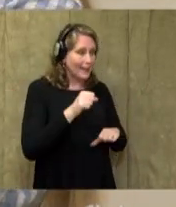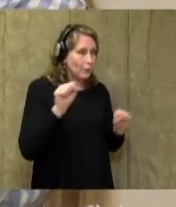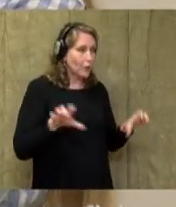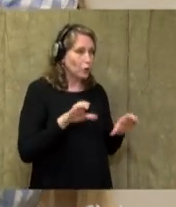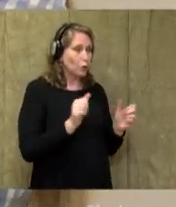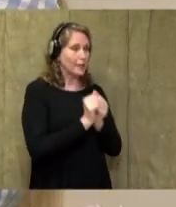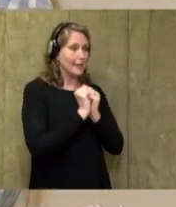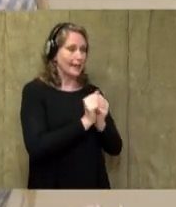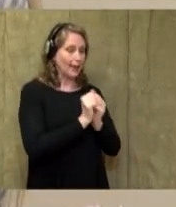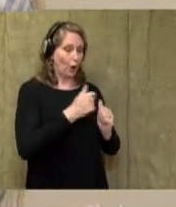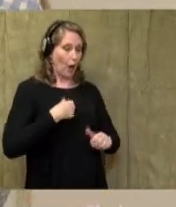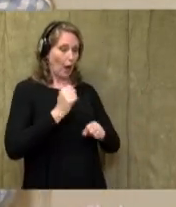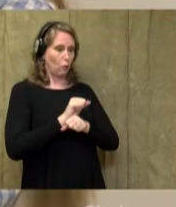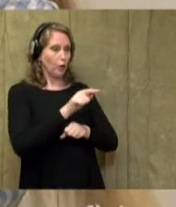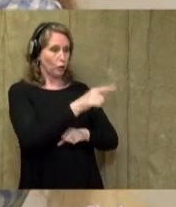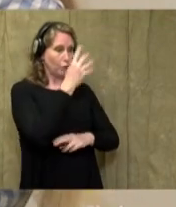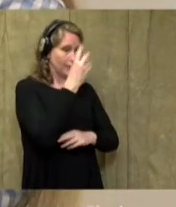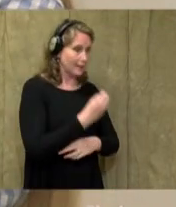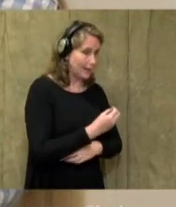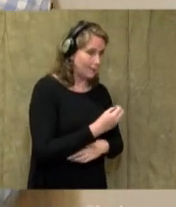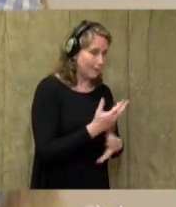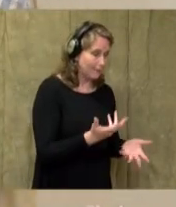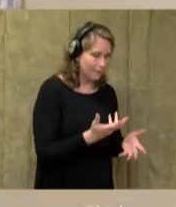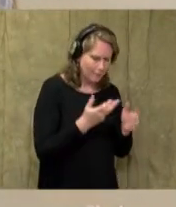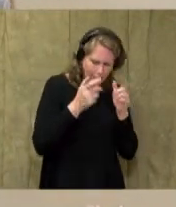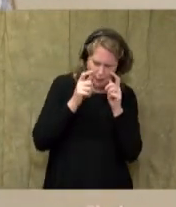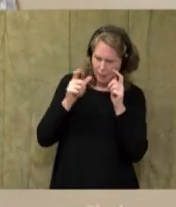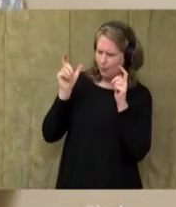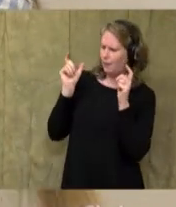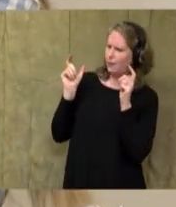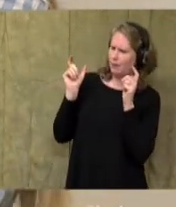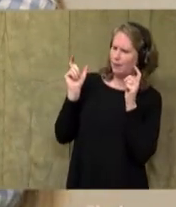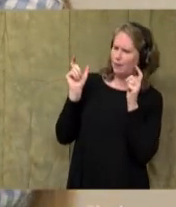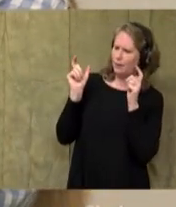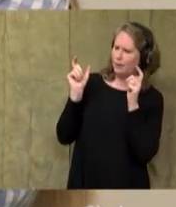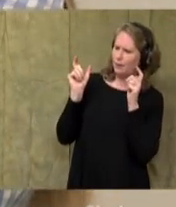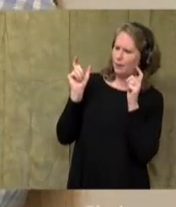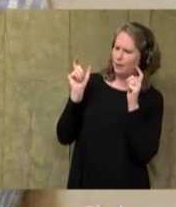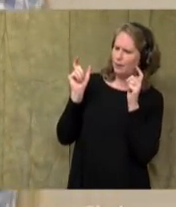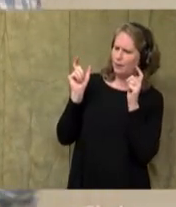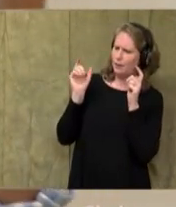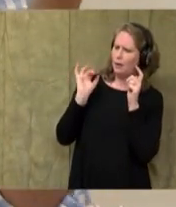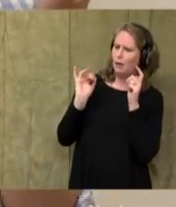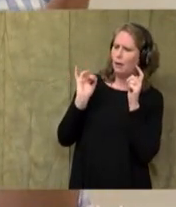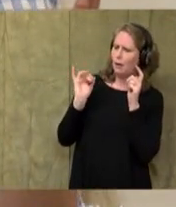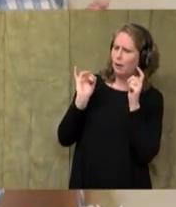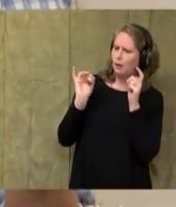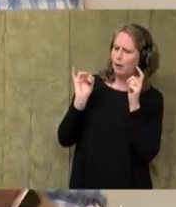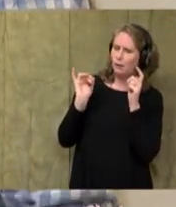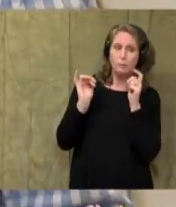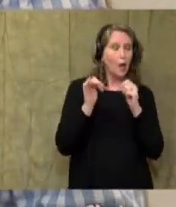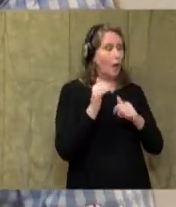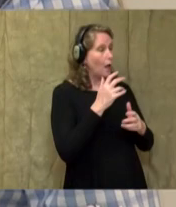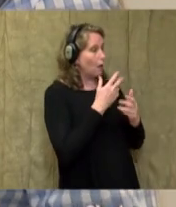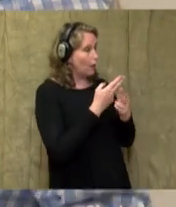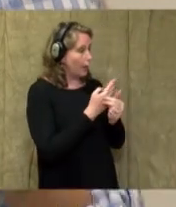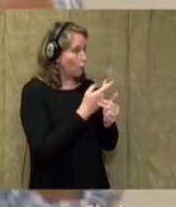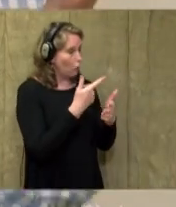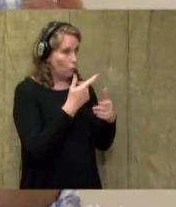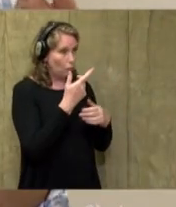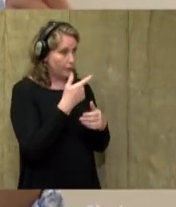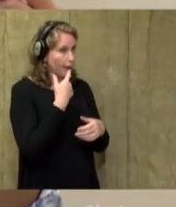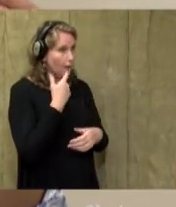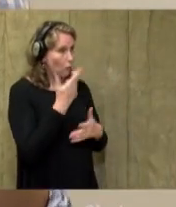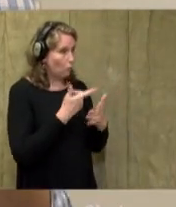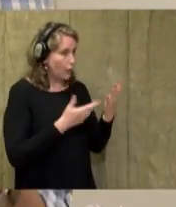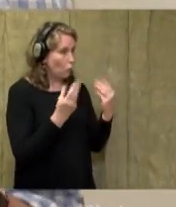together. I'll work and you sleep." "Huh?" said Bear. "So what'll it be, Bear?" asked Hare. "The